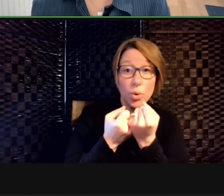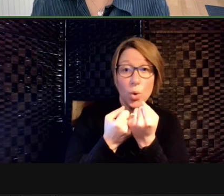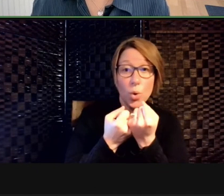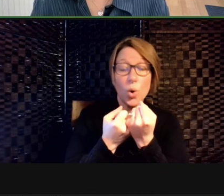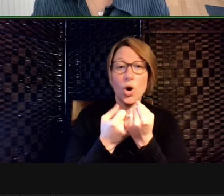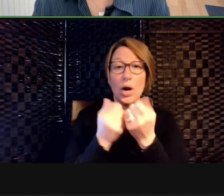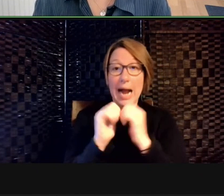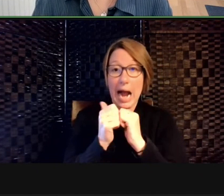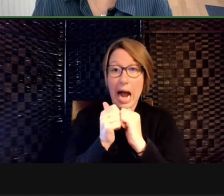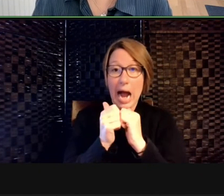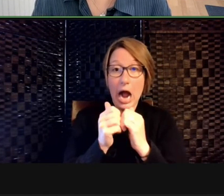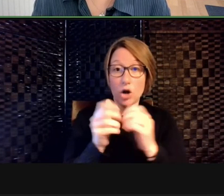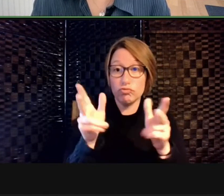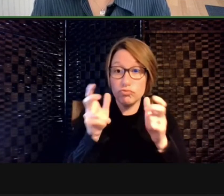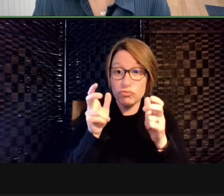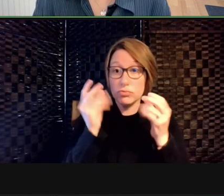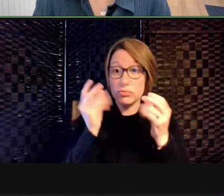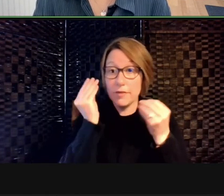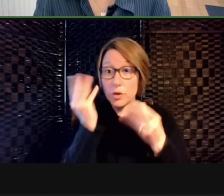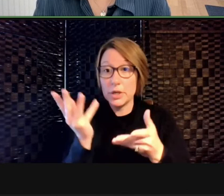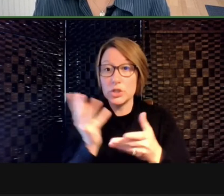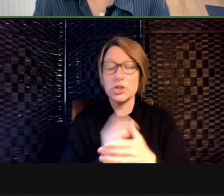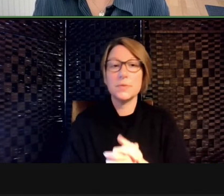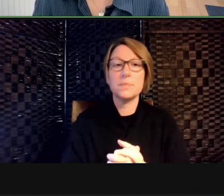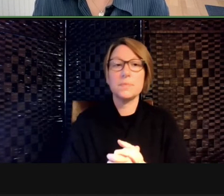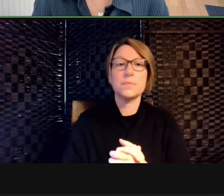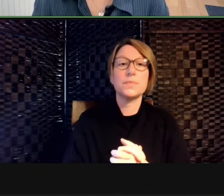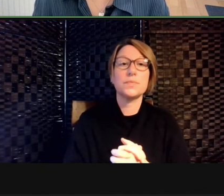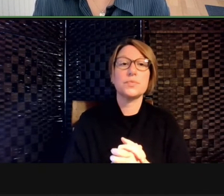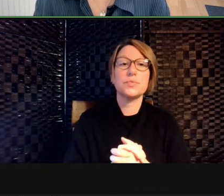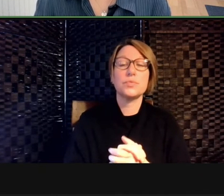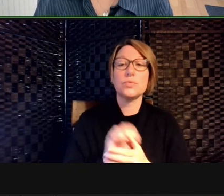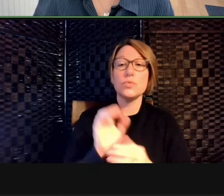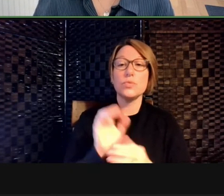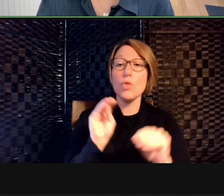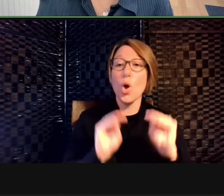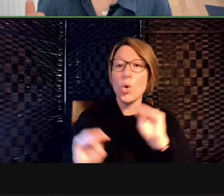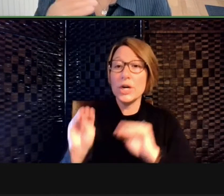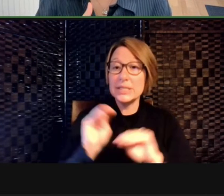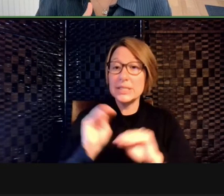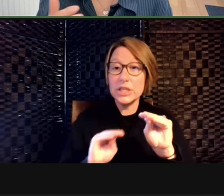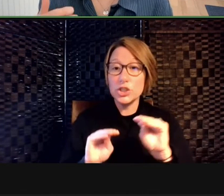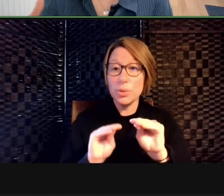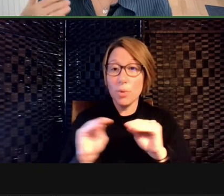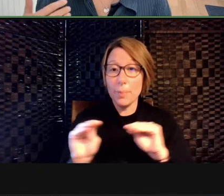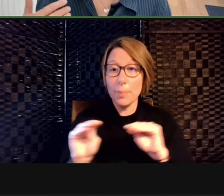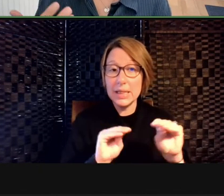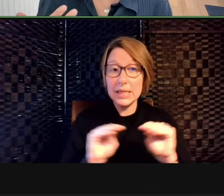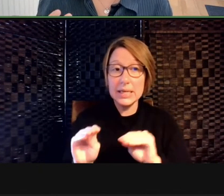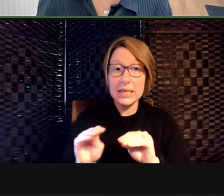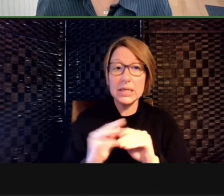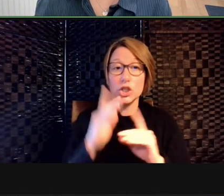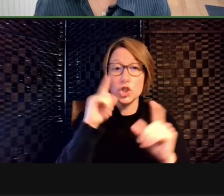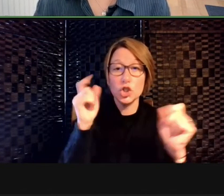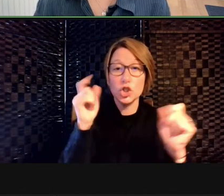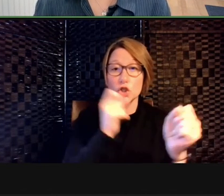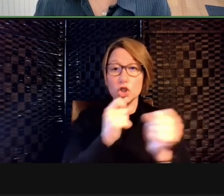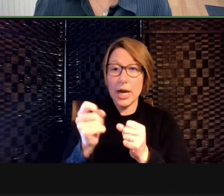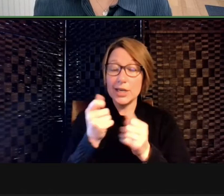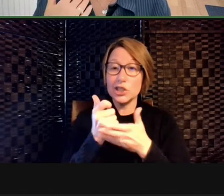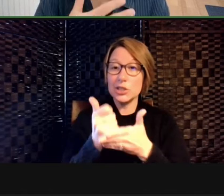get that information, such as sign language, orientation and mobility, strategies that can help them to regulate their